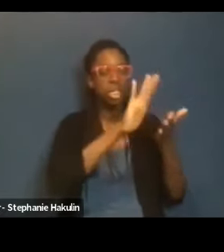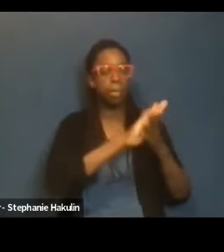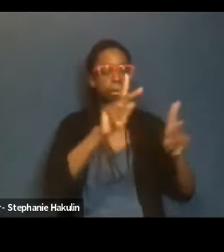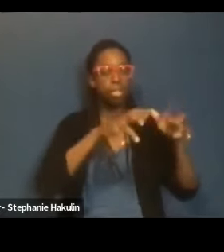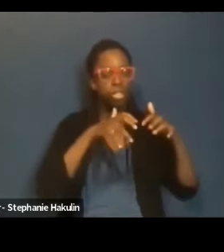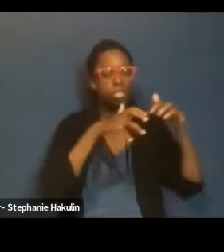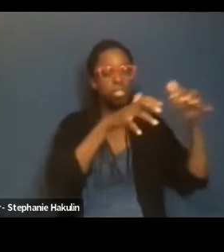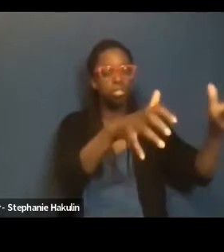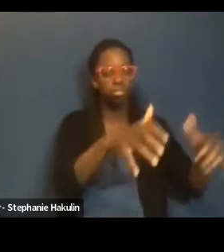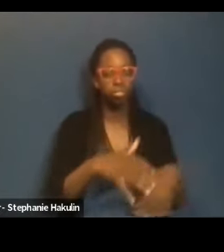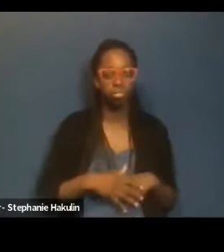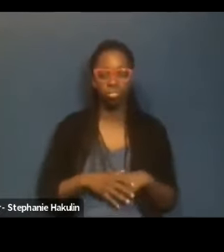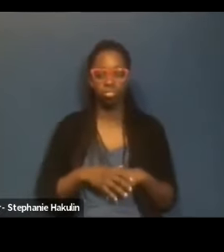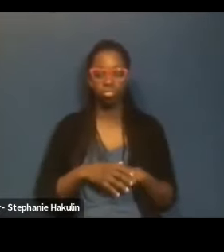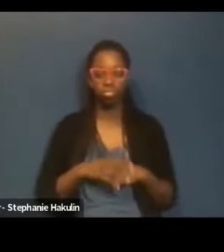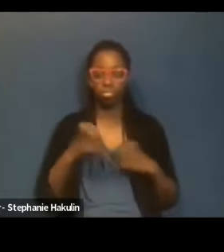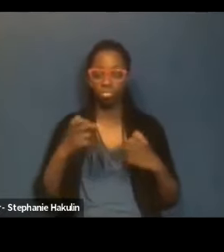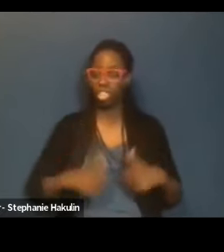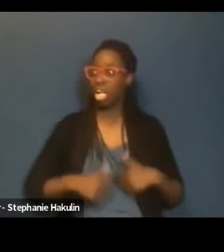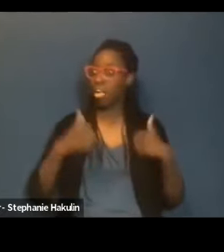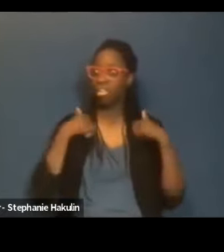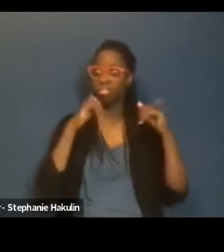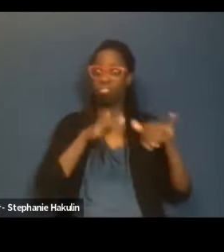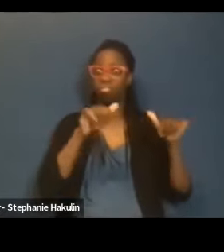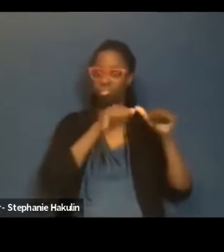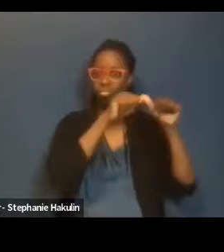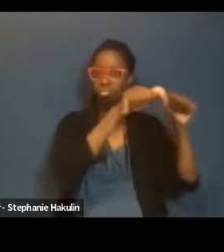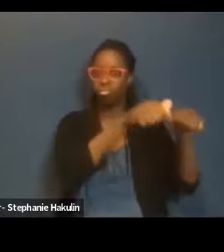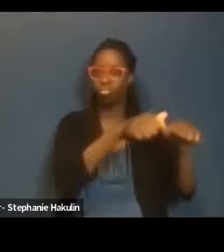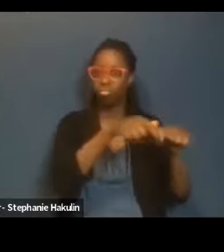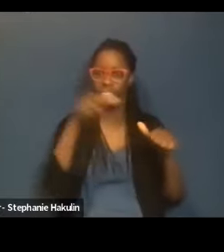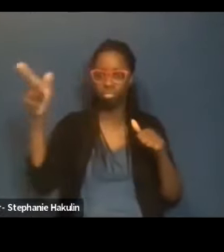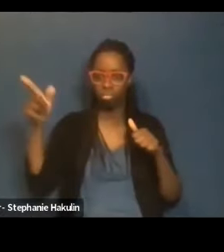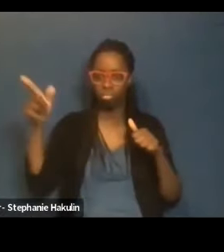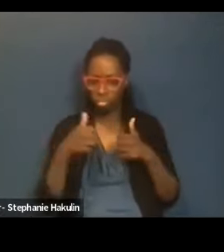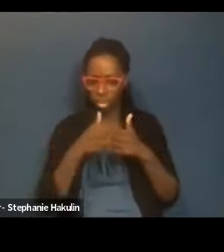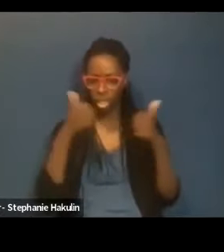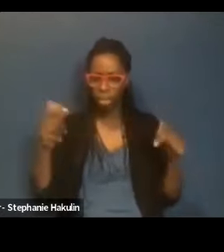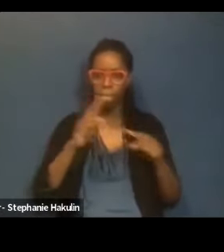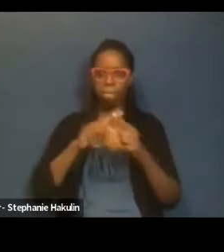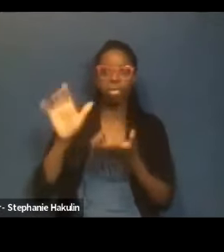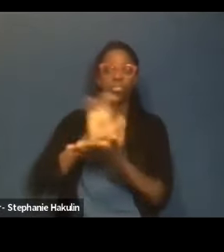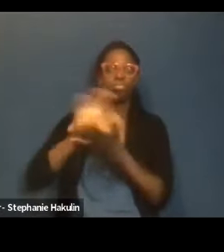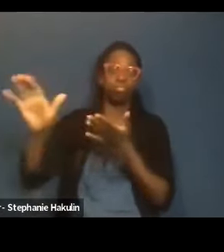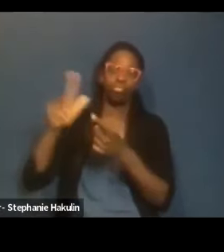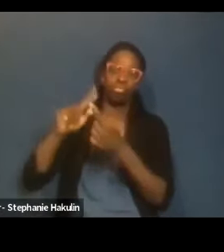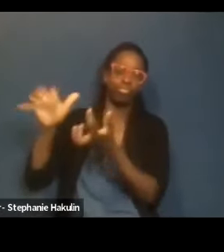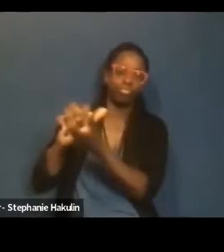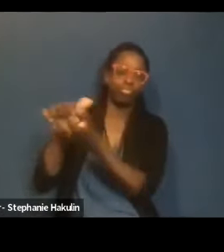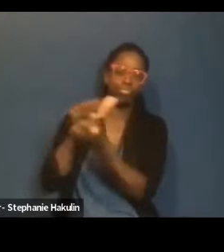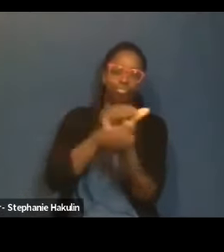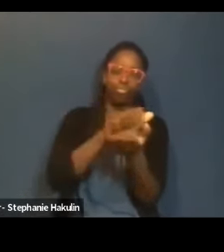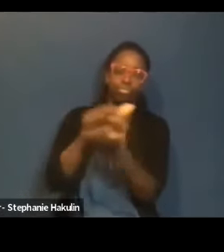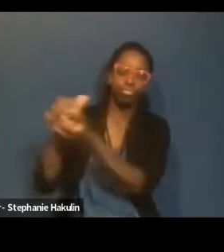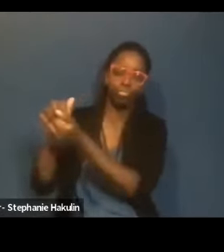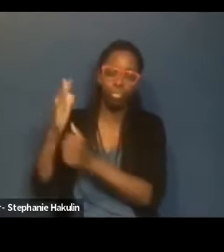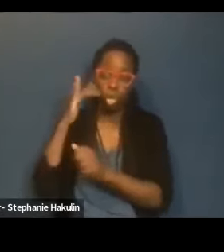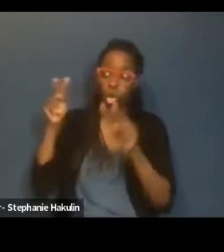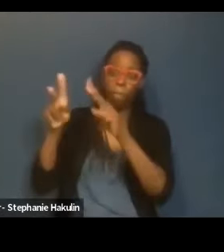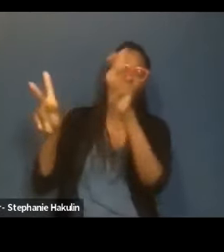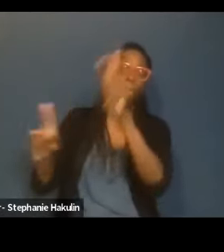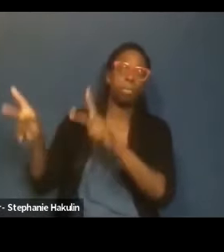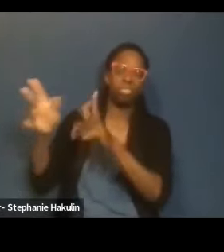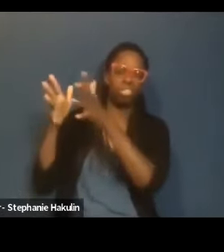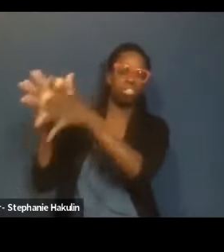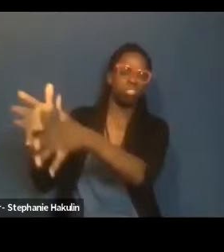be maintained. We are being challenged, pushed to the point of extinction. To the bells, bells! You turned us nameless. We want Panthers